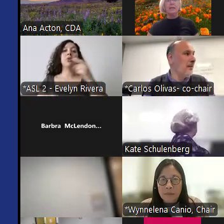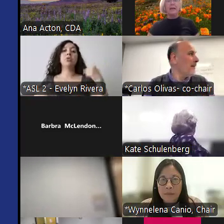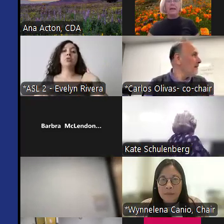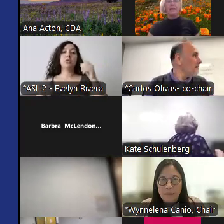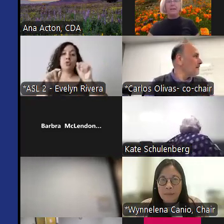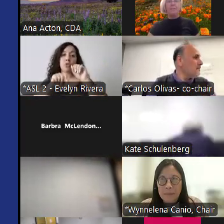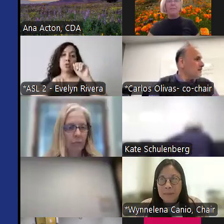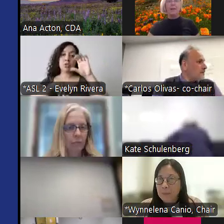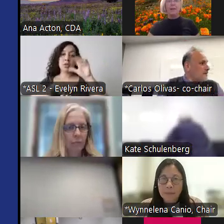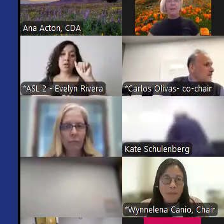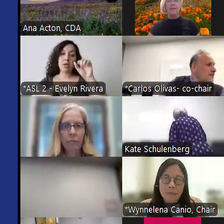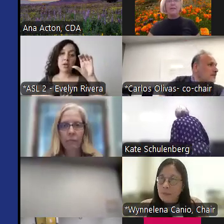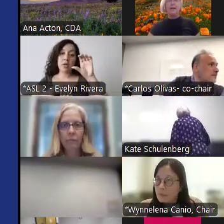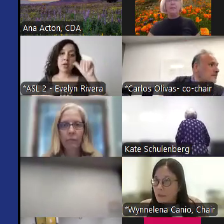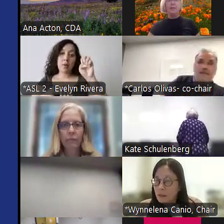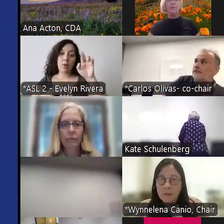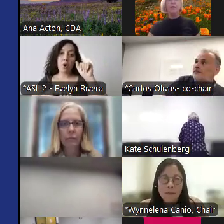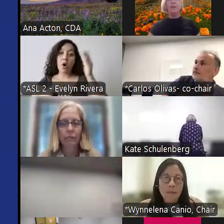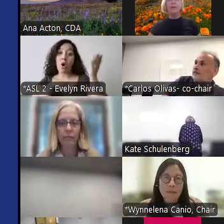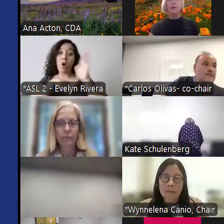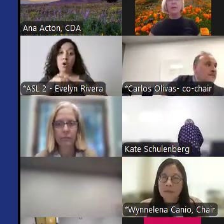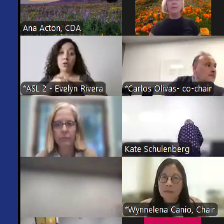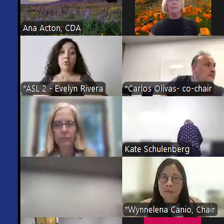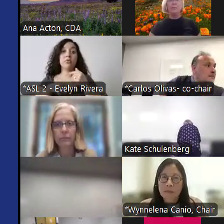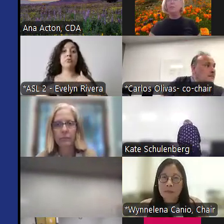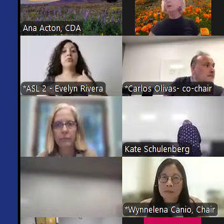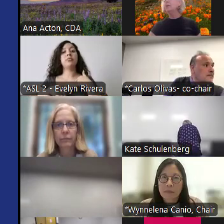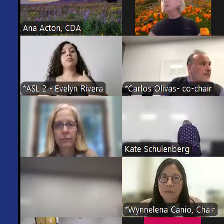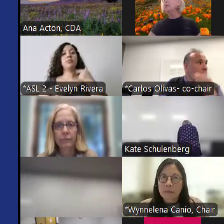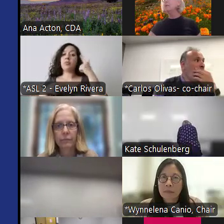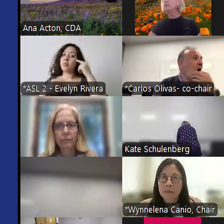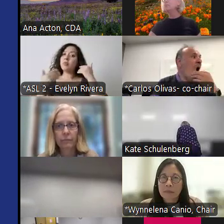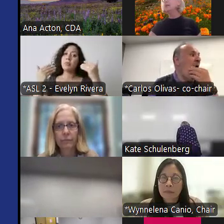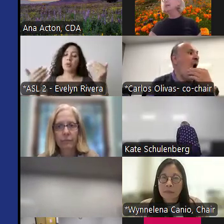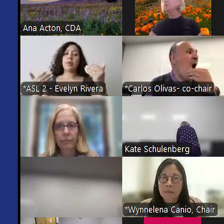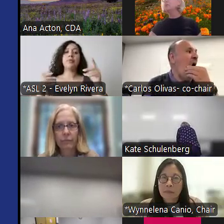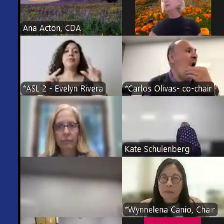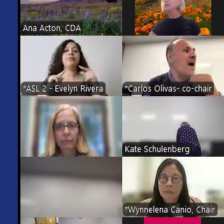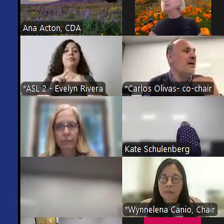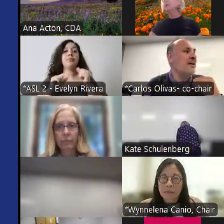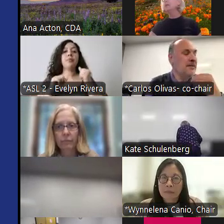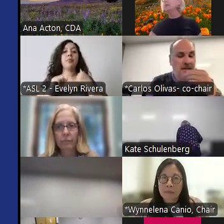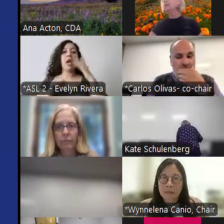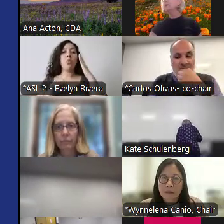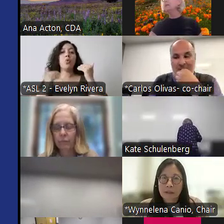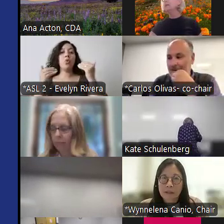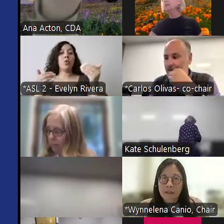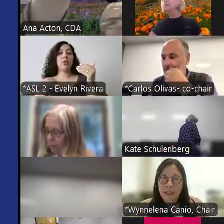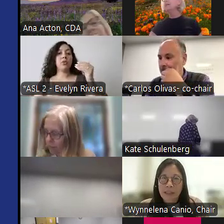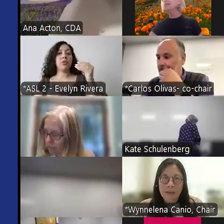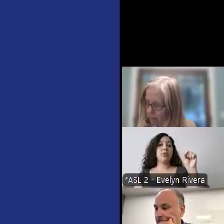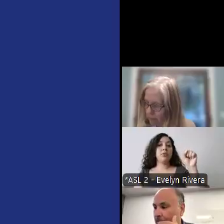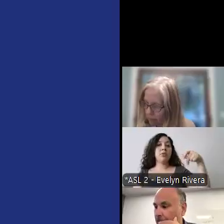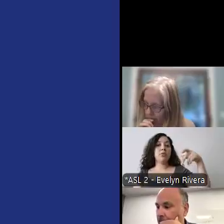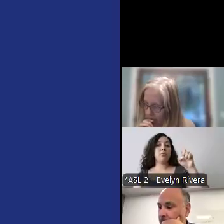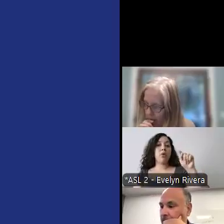us. And I believe we can go ahead. When I'll spotlight you as well. Great,